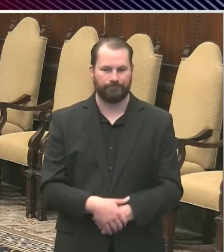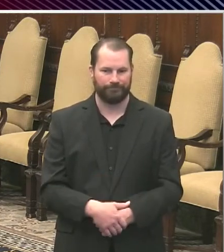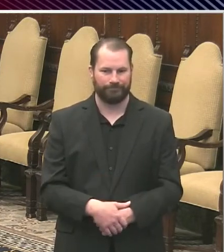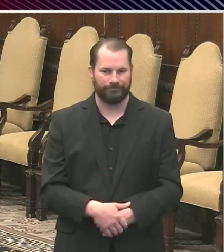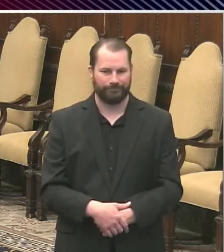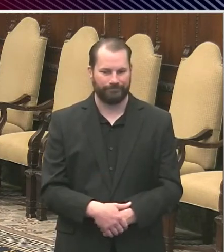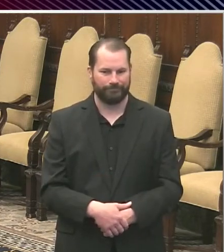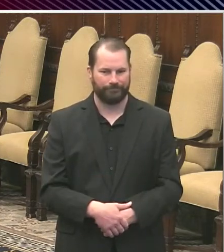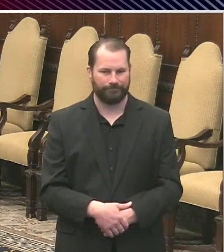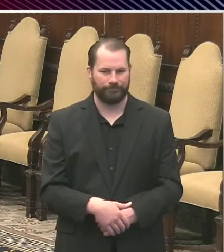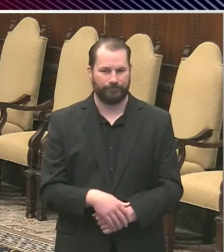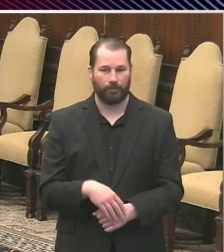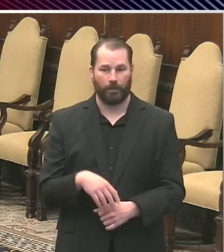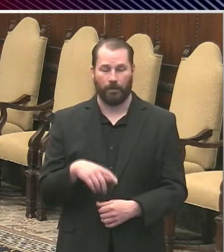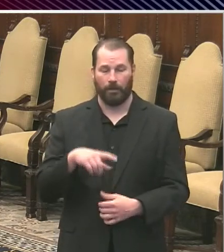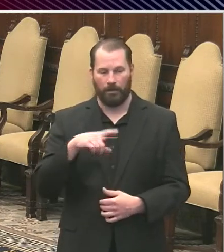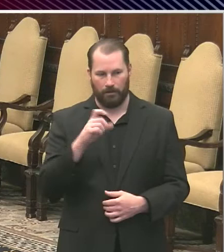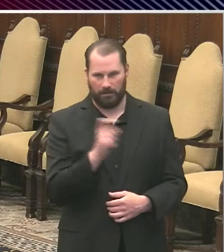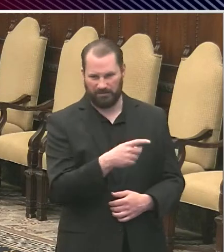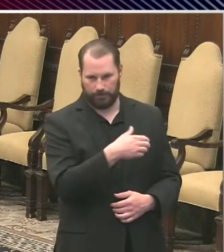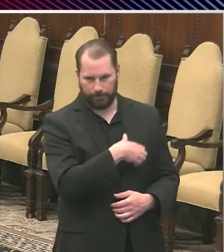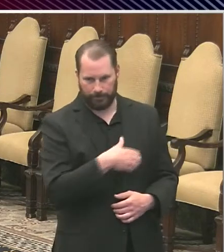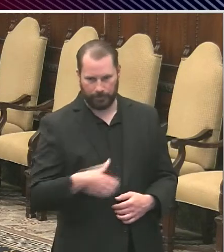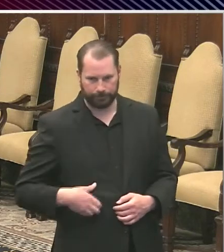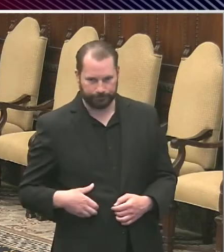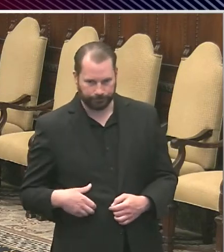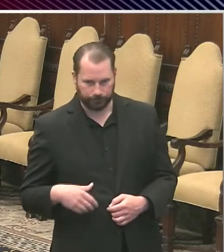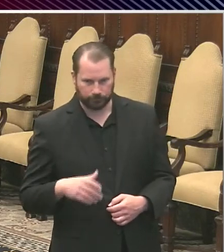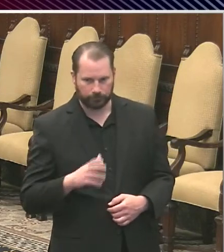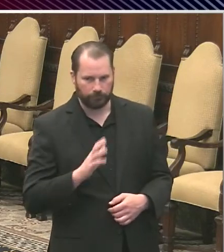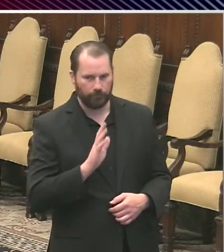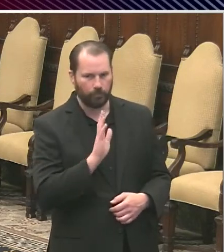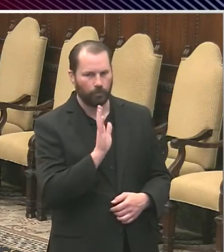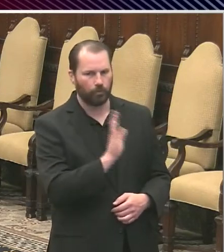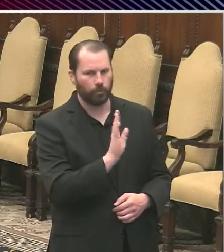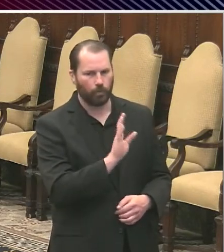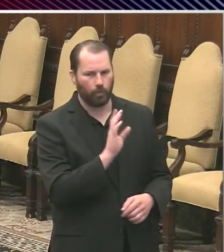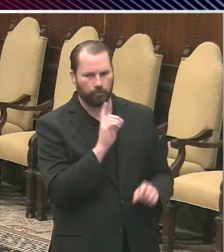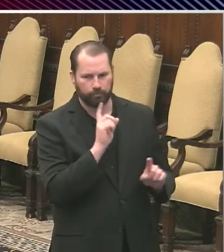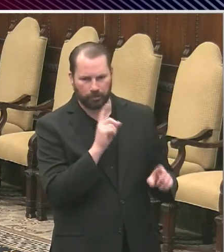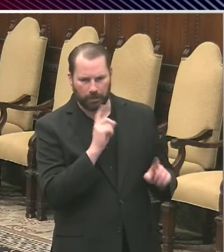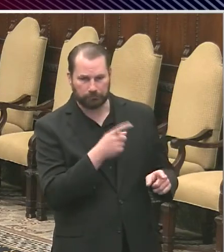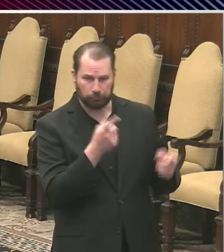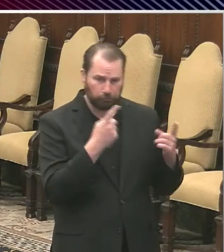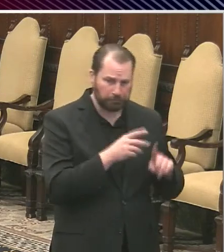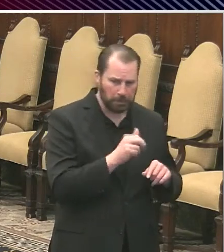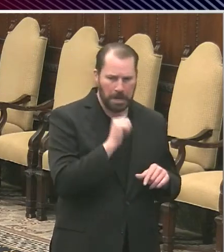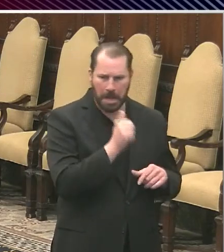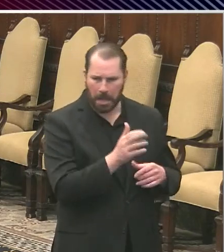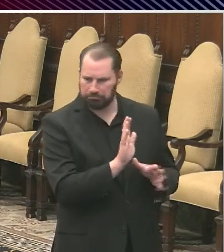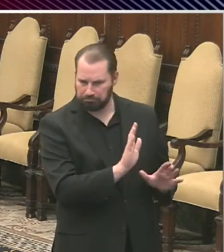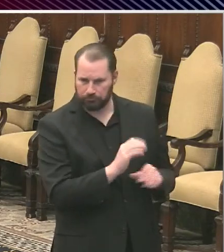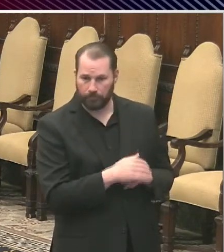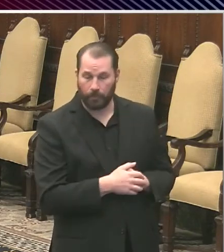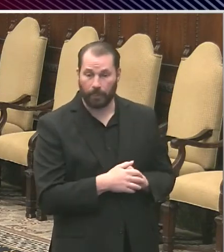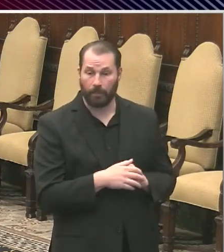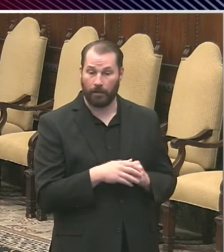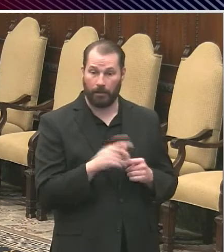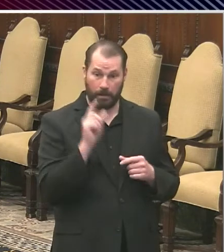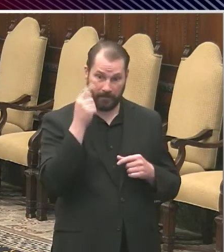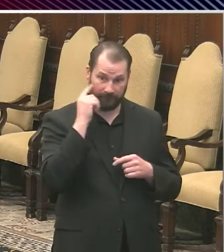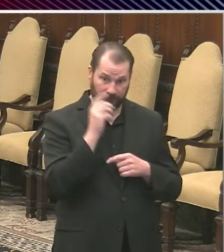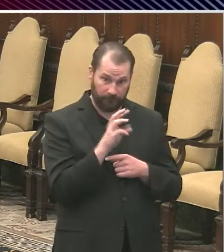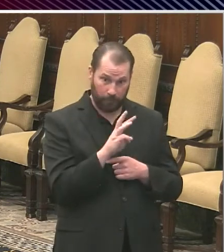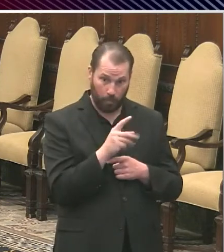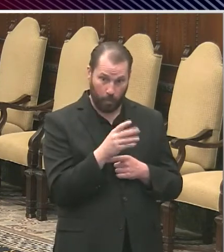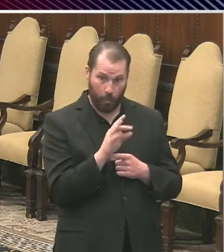is about your reaction and whether you agree or not with the statement by Governor Wolf that Philadelphia would be the last region to open